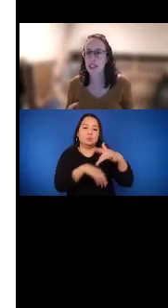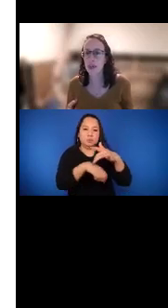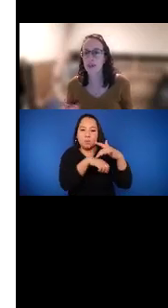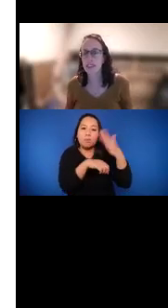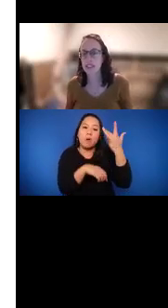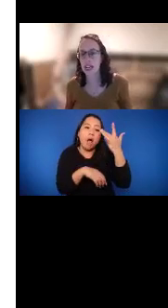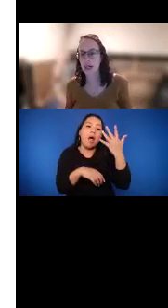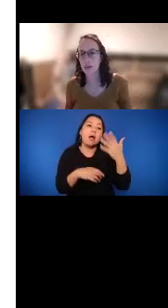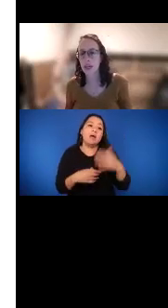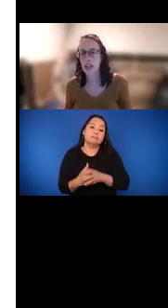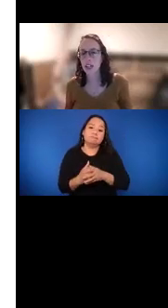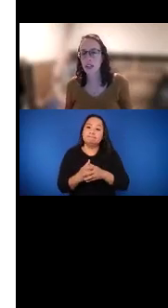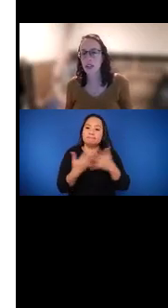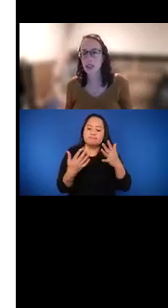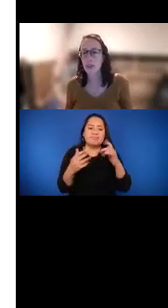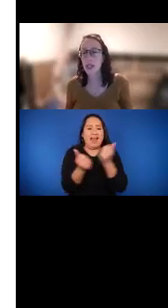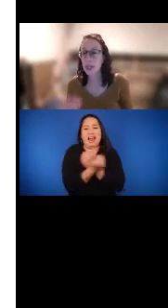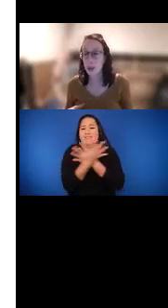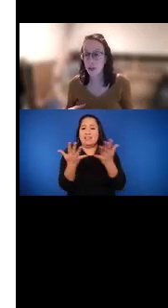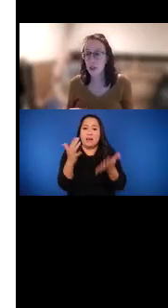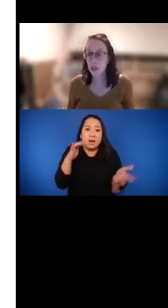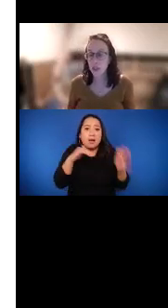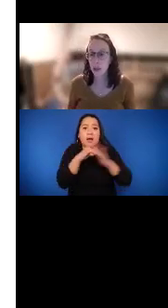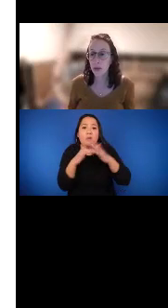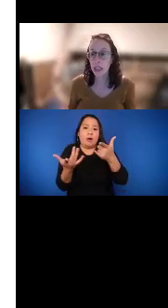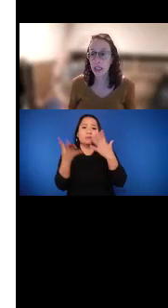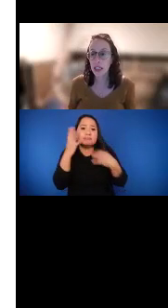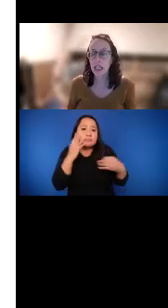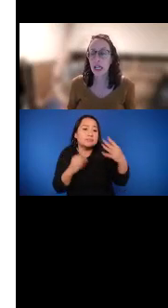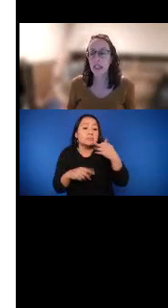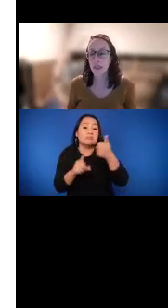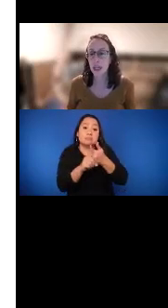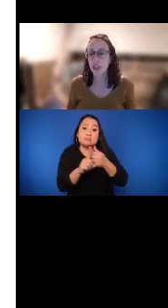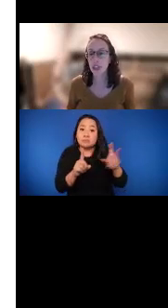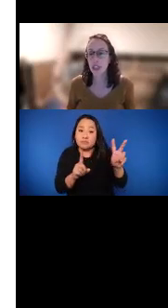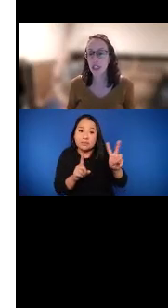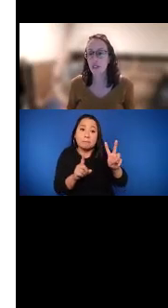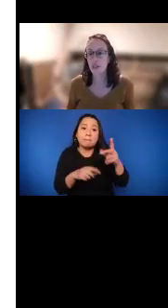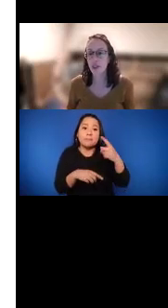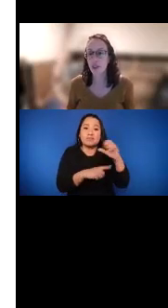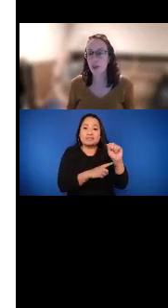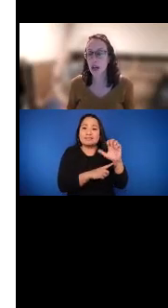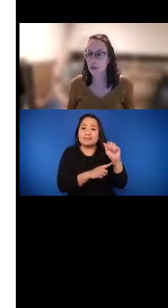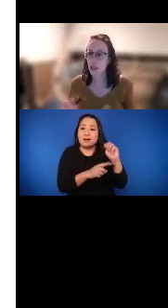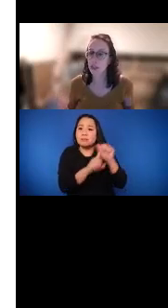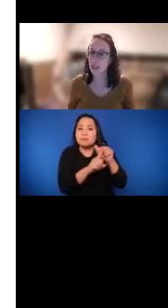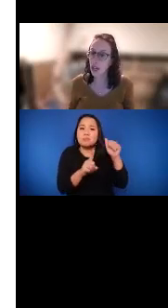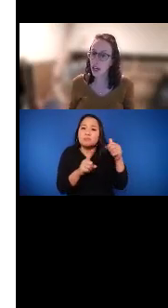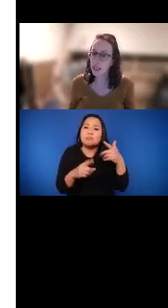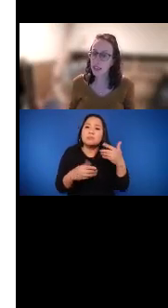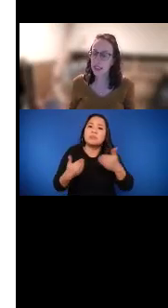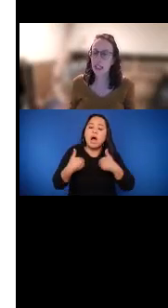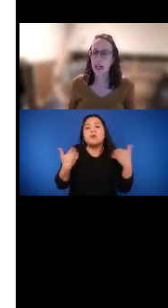are a victim of a scam, there's a big emotional component, especially if you have